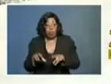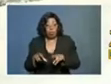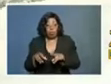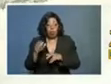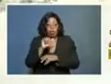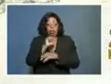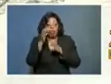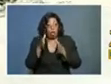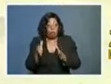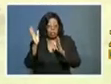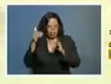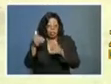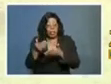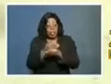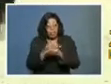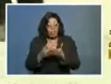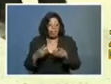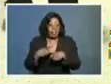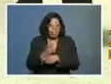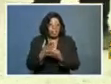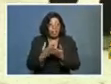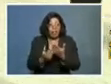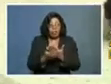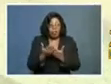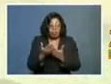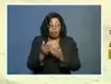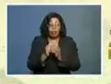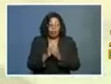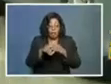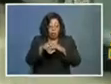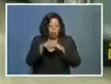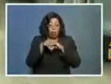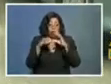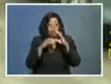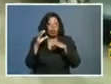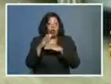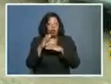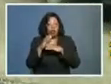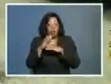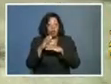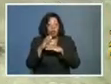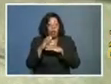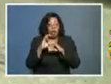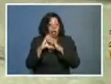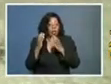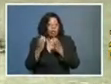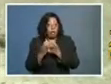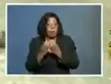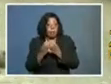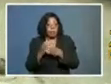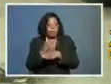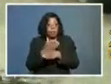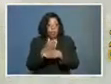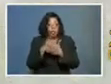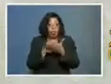can't expect some discomfort. Willie Simmons, owner of the contracting company Apex Pavers, provides this update